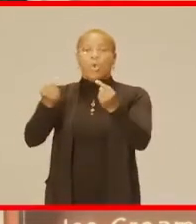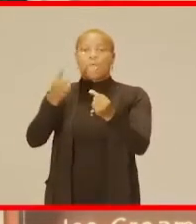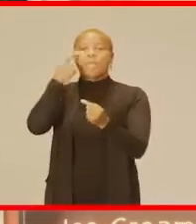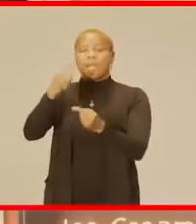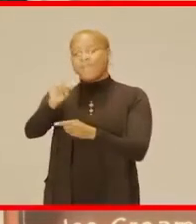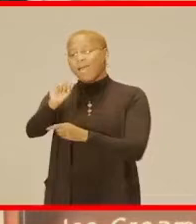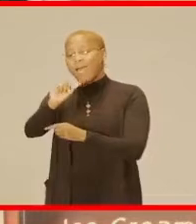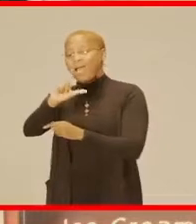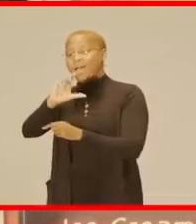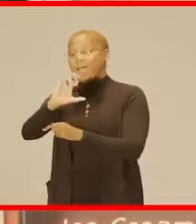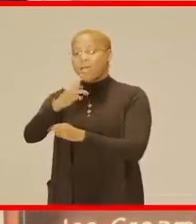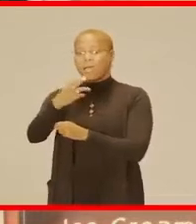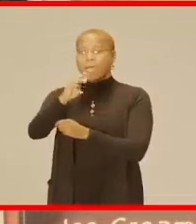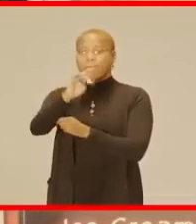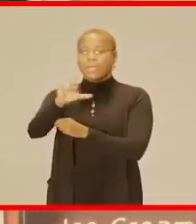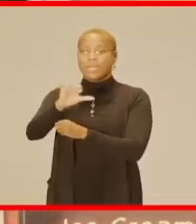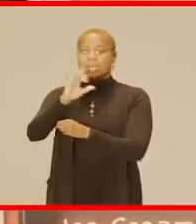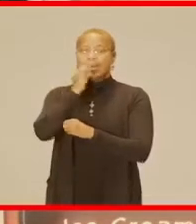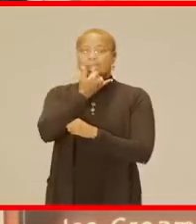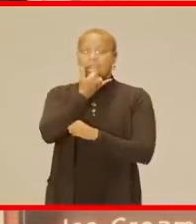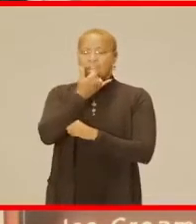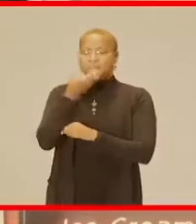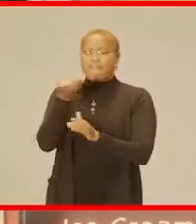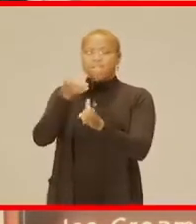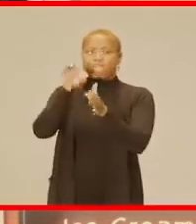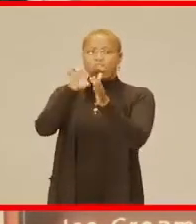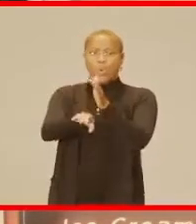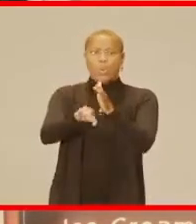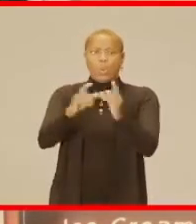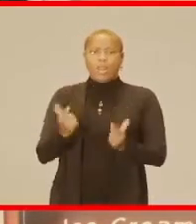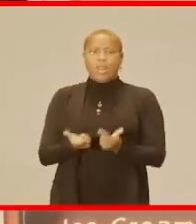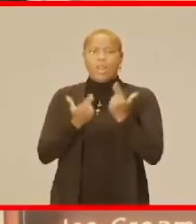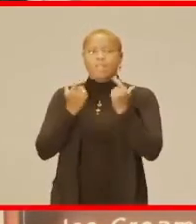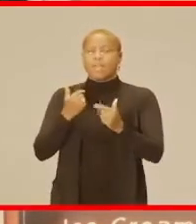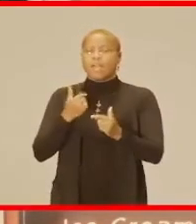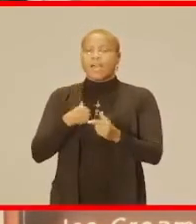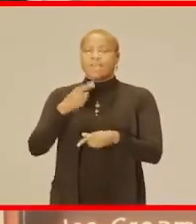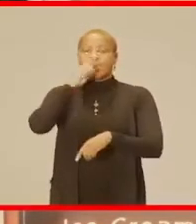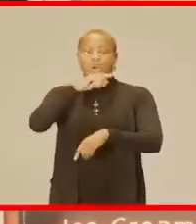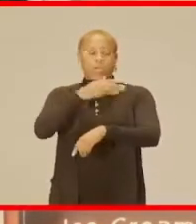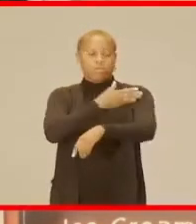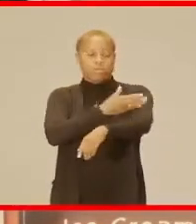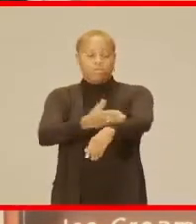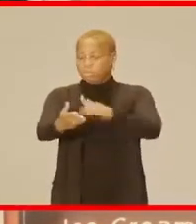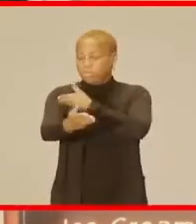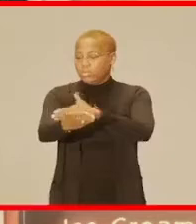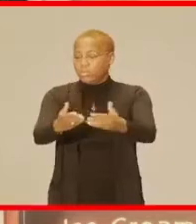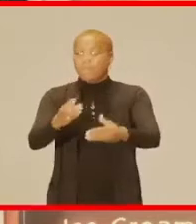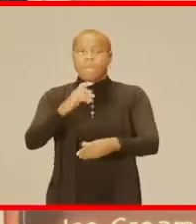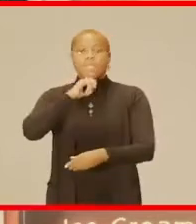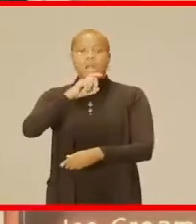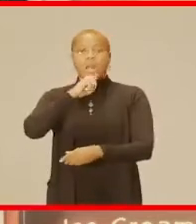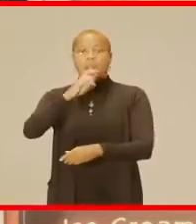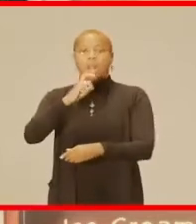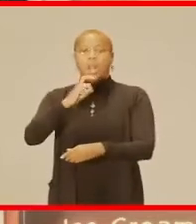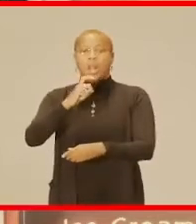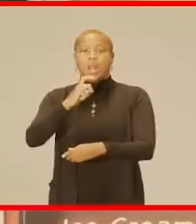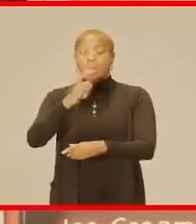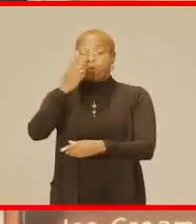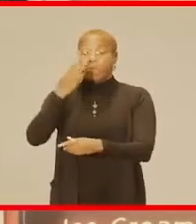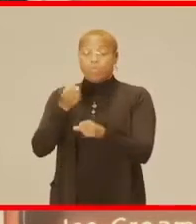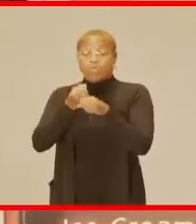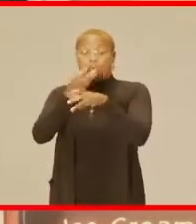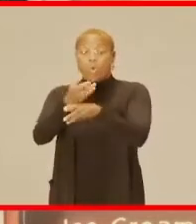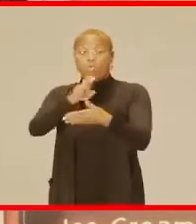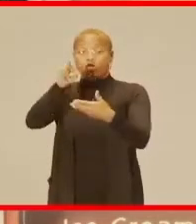are forced to live with prosthetic metal devices because of that accident. They